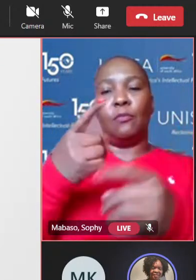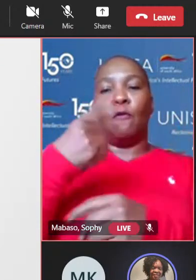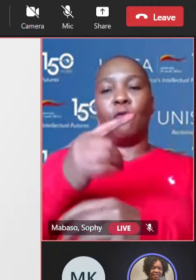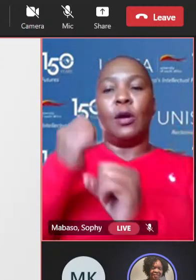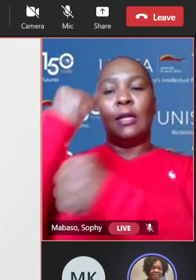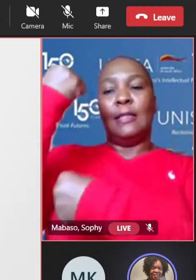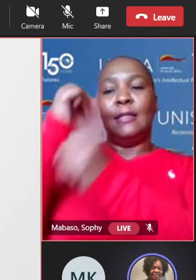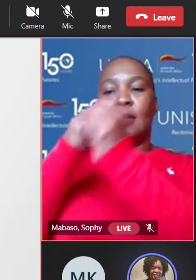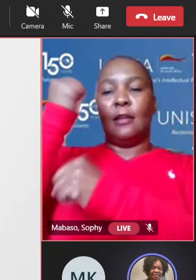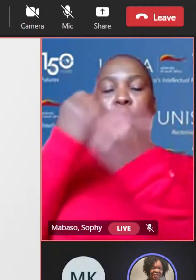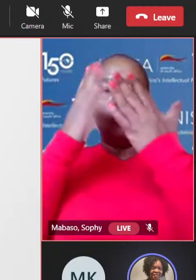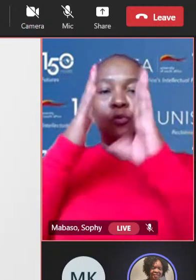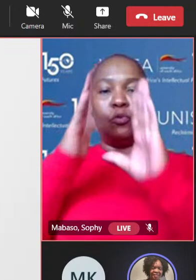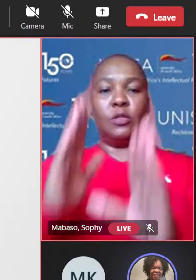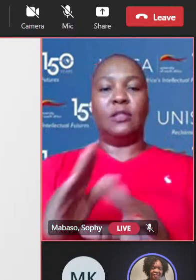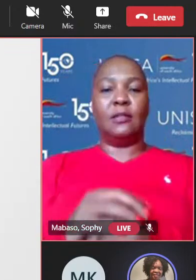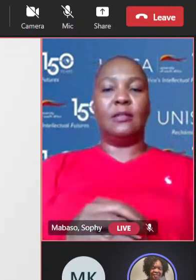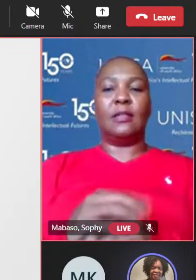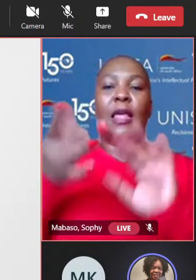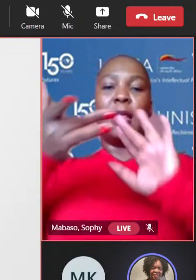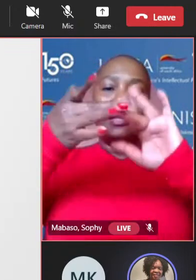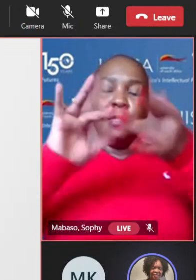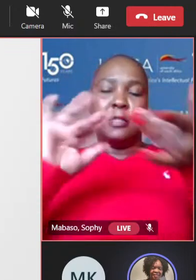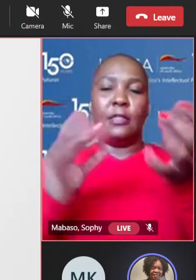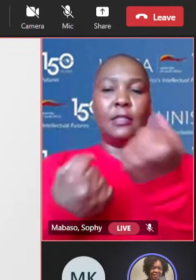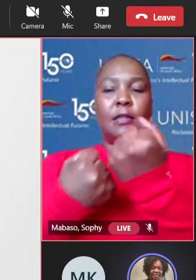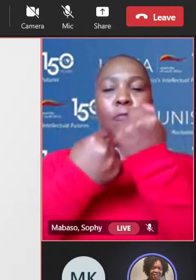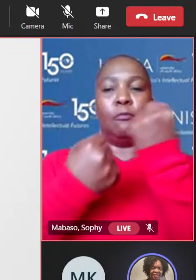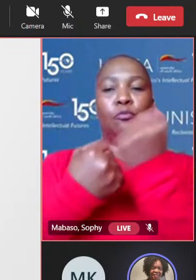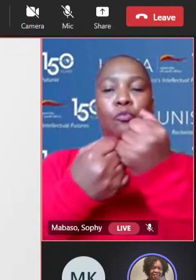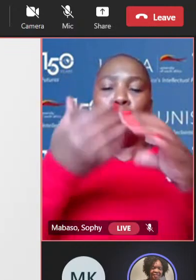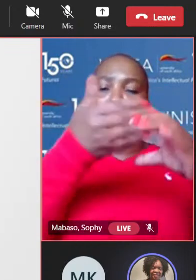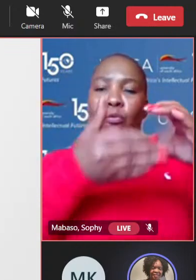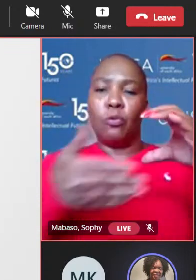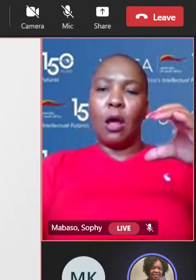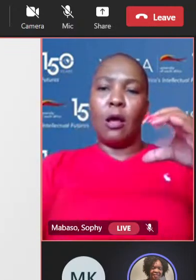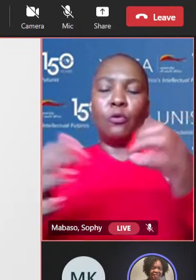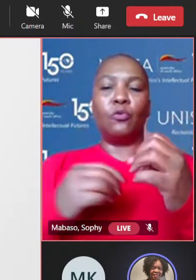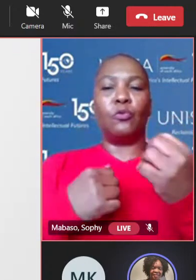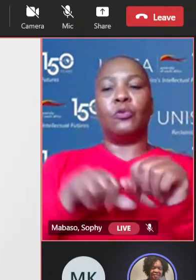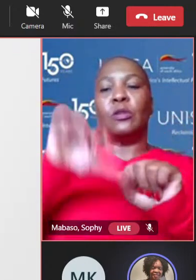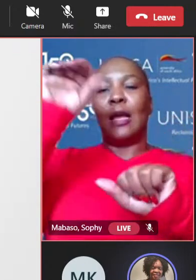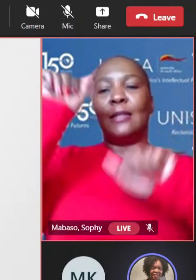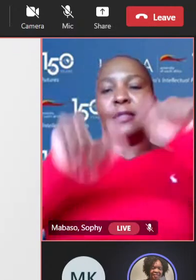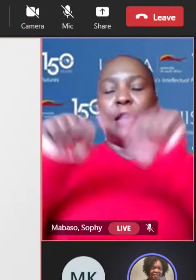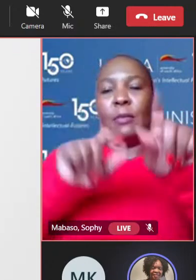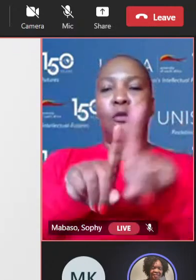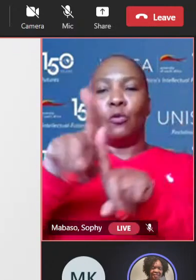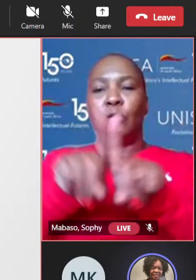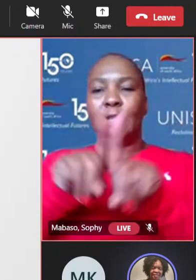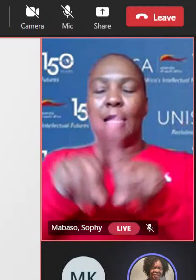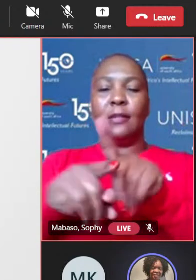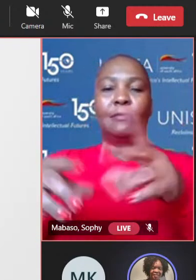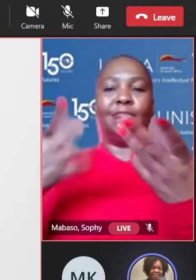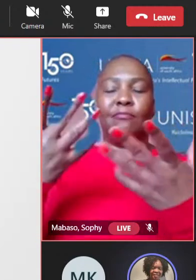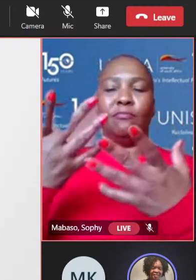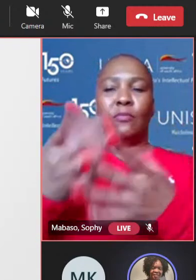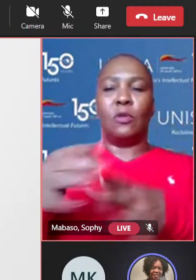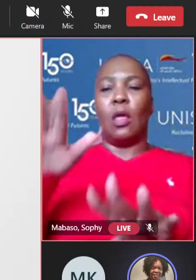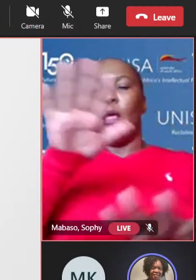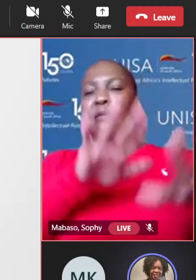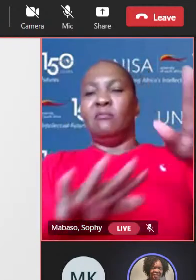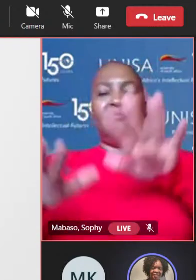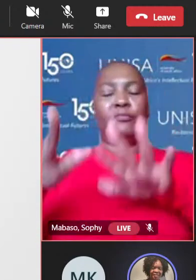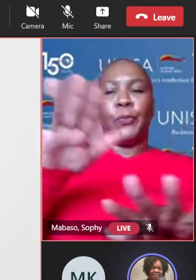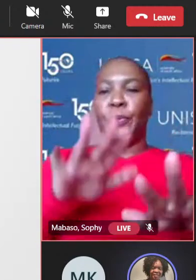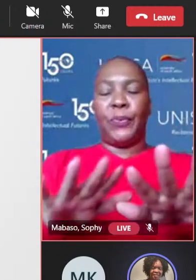well as there is support throughout your assignments, throughout your tests. So don't panic and think that you won't be able